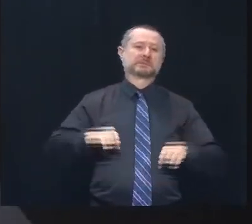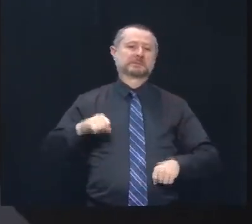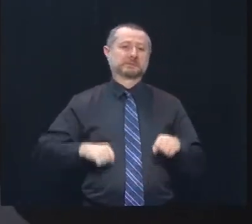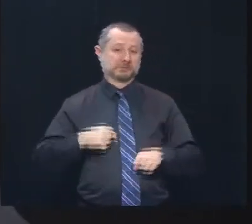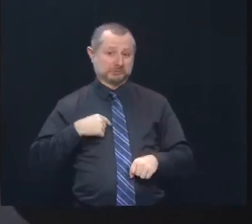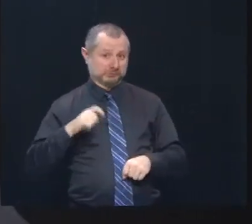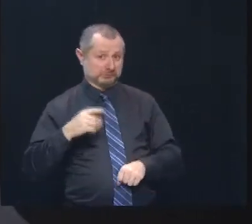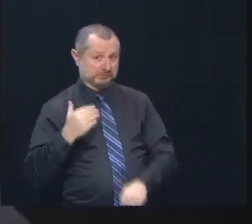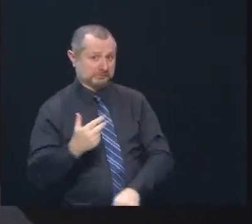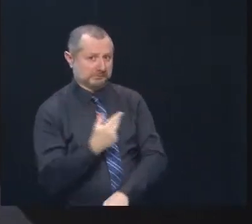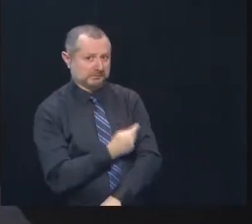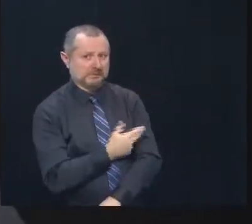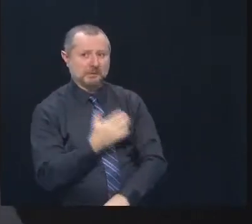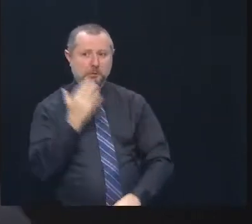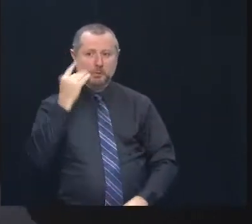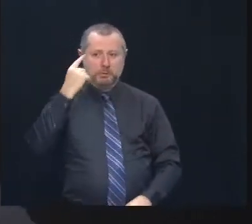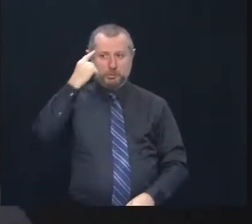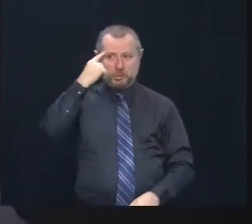was politicized.